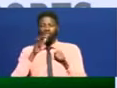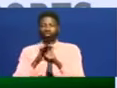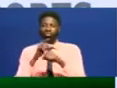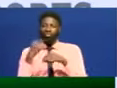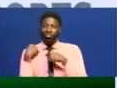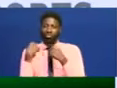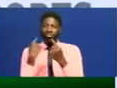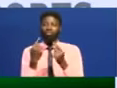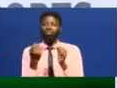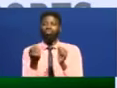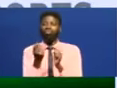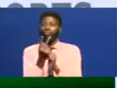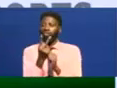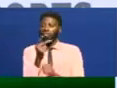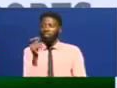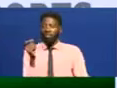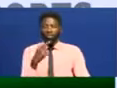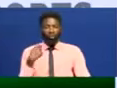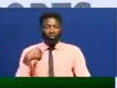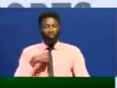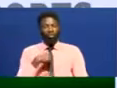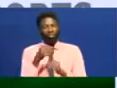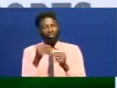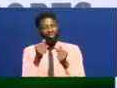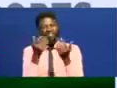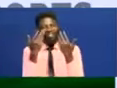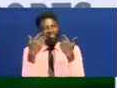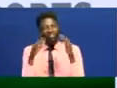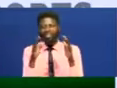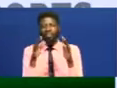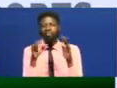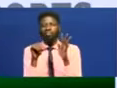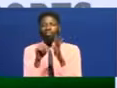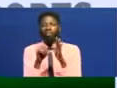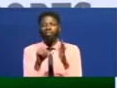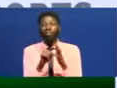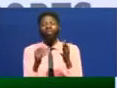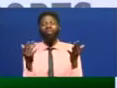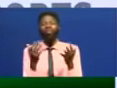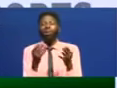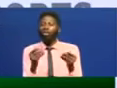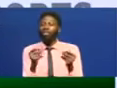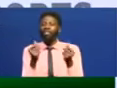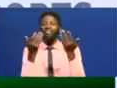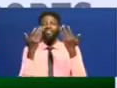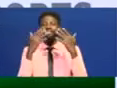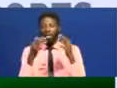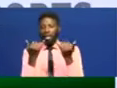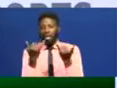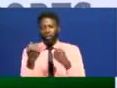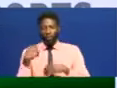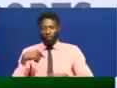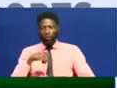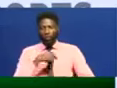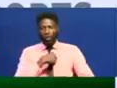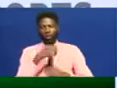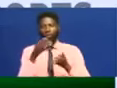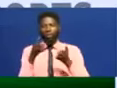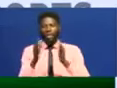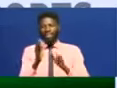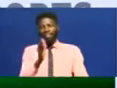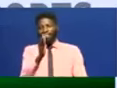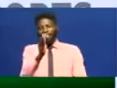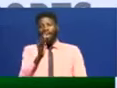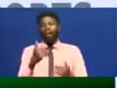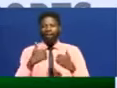we have fixed the cracks. We have stopped the leaking. We now have a compass. We have a